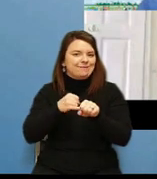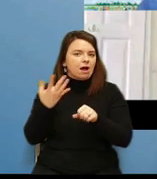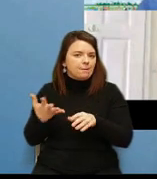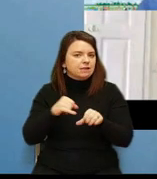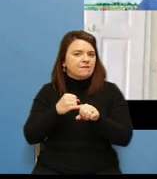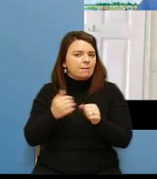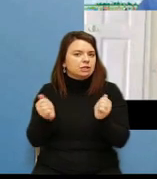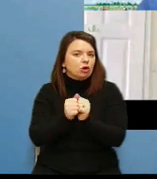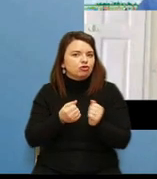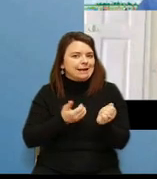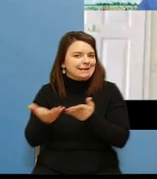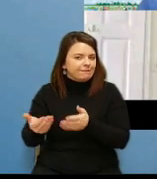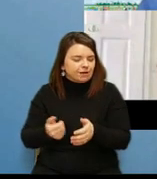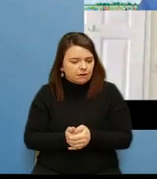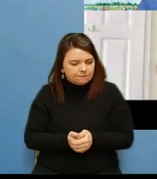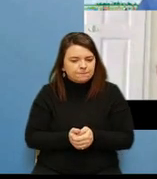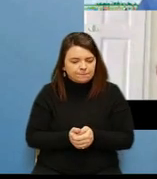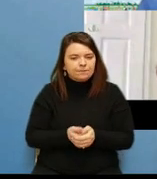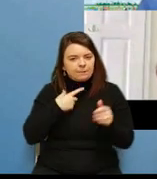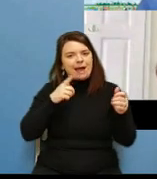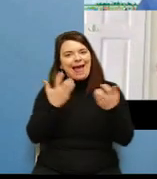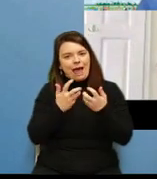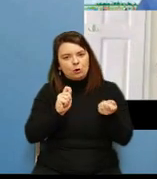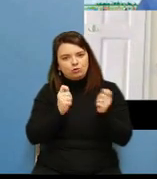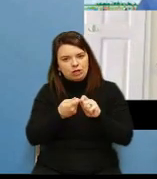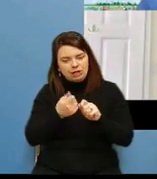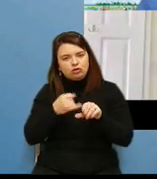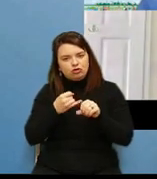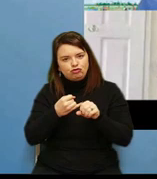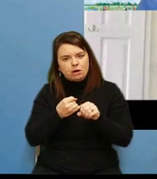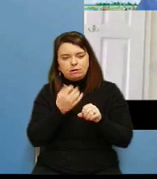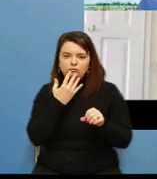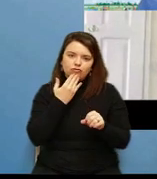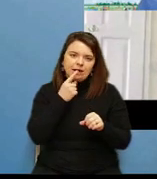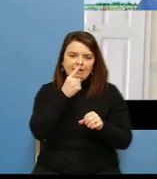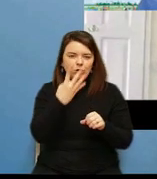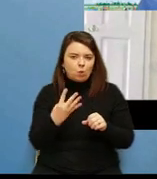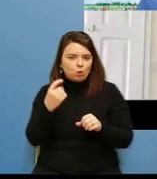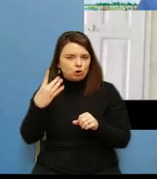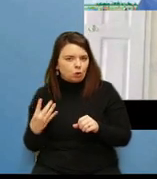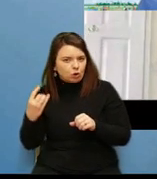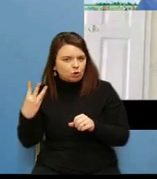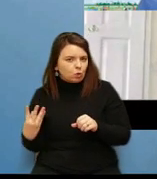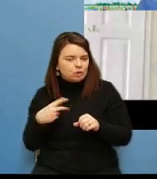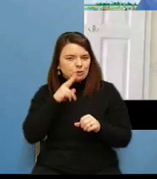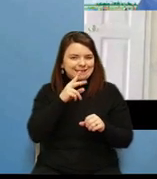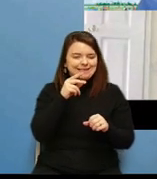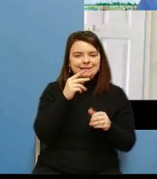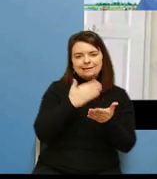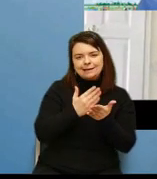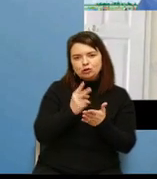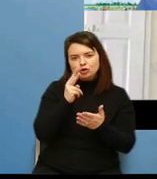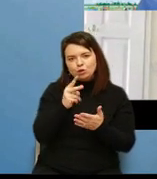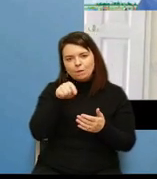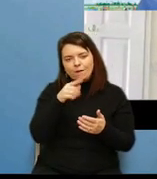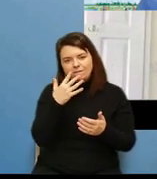remunerate community pharmacies for delivering the pharmacy contract. But they do that by changing drug prices on a quarterly basis,